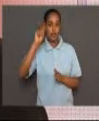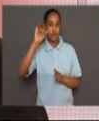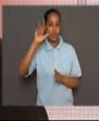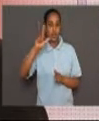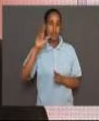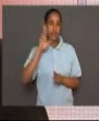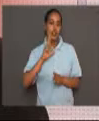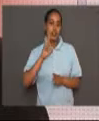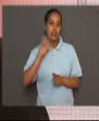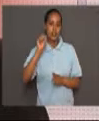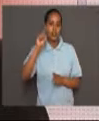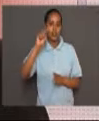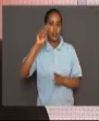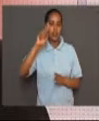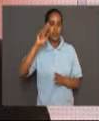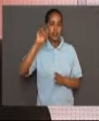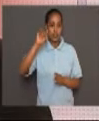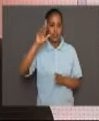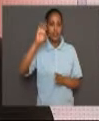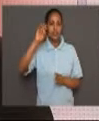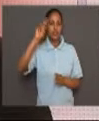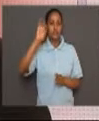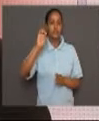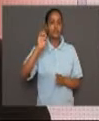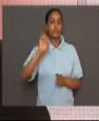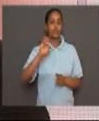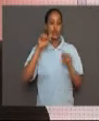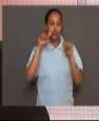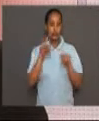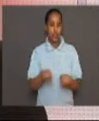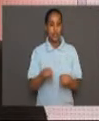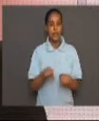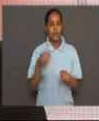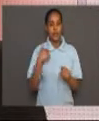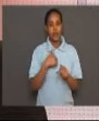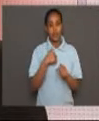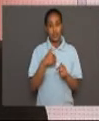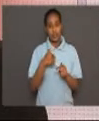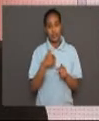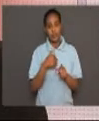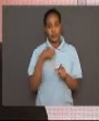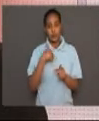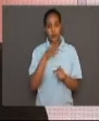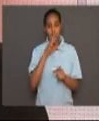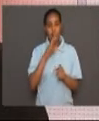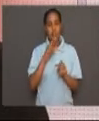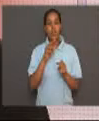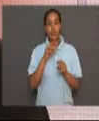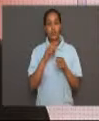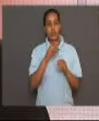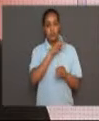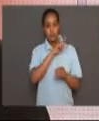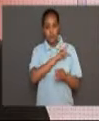and styrene butadiene. Today, we are going to learn about the